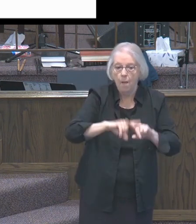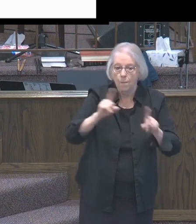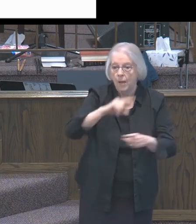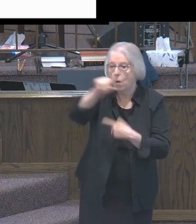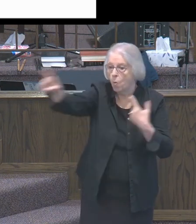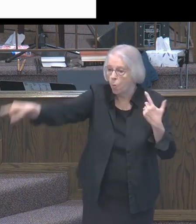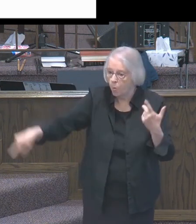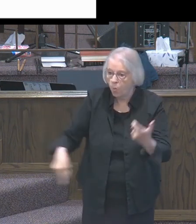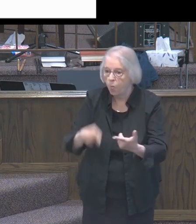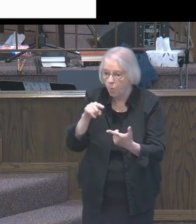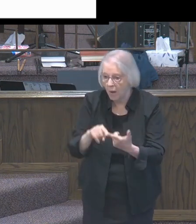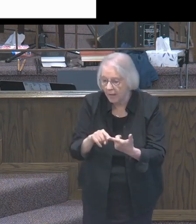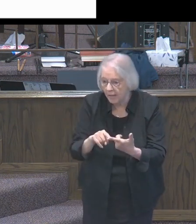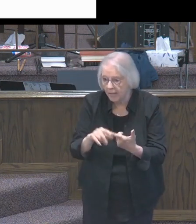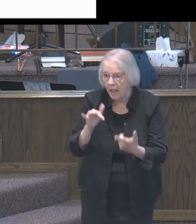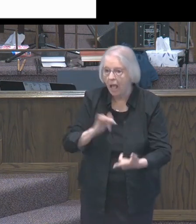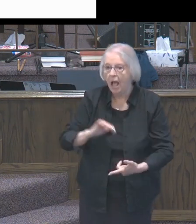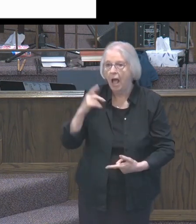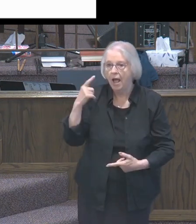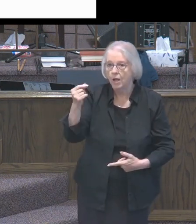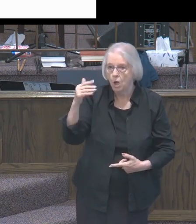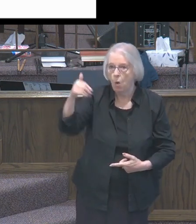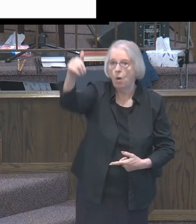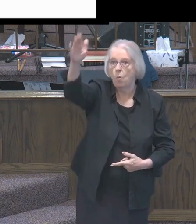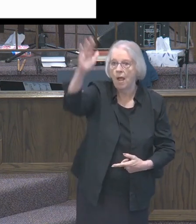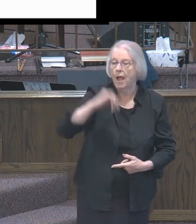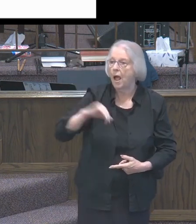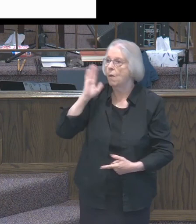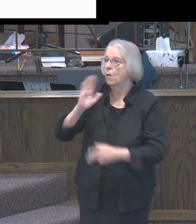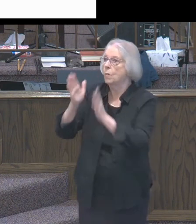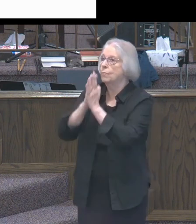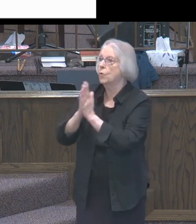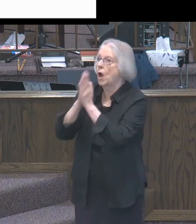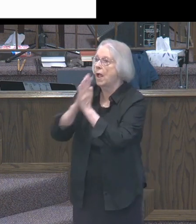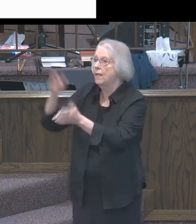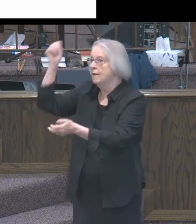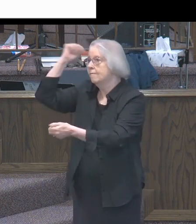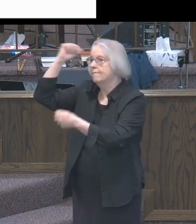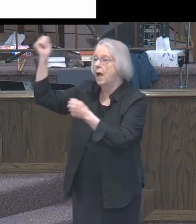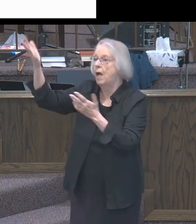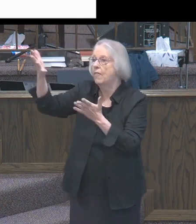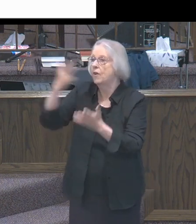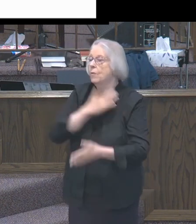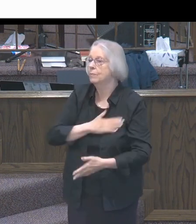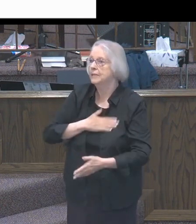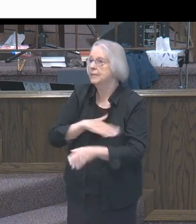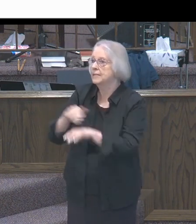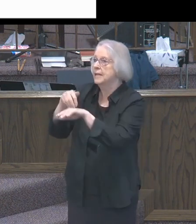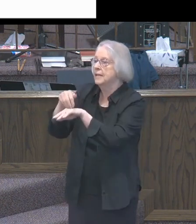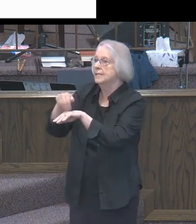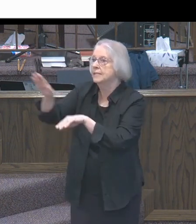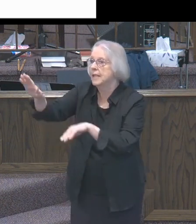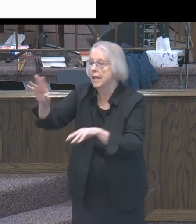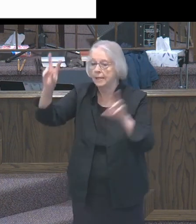away, I will pray the Father to send you another